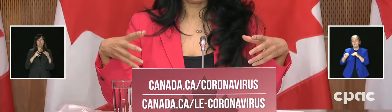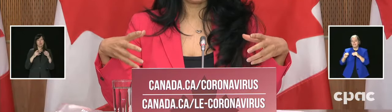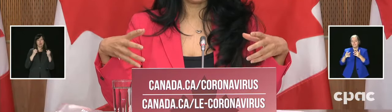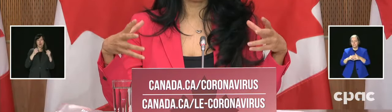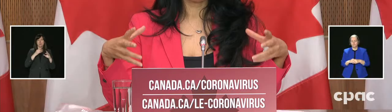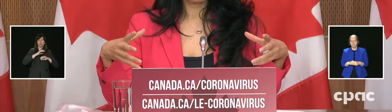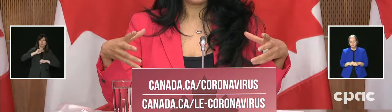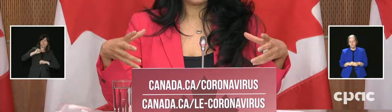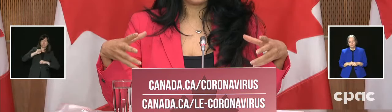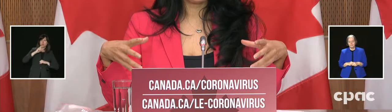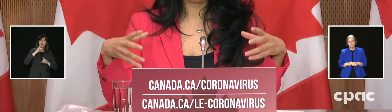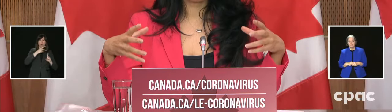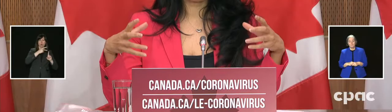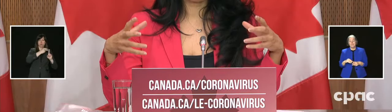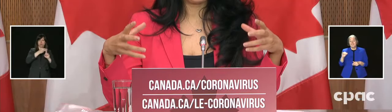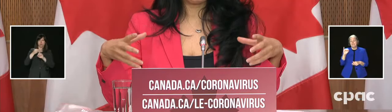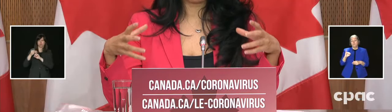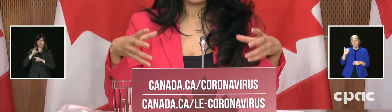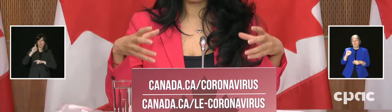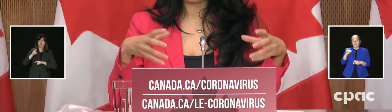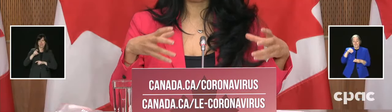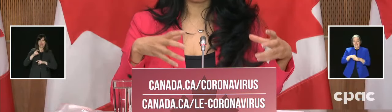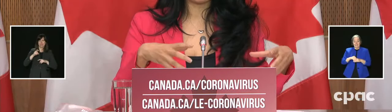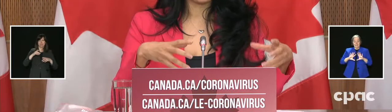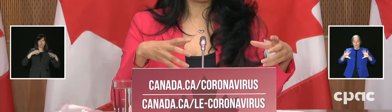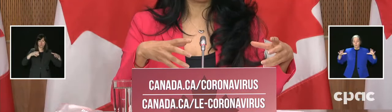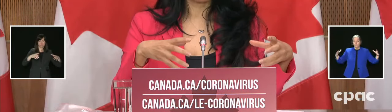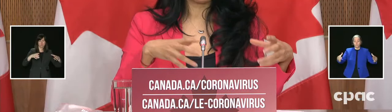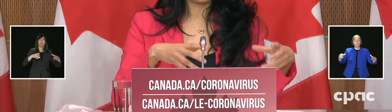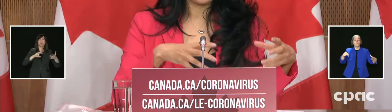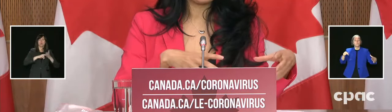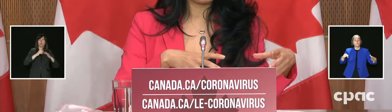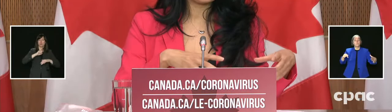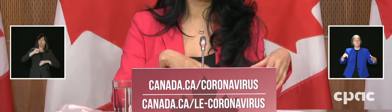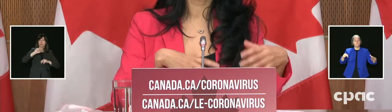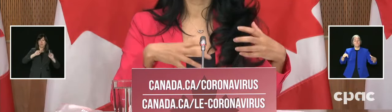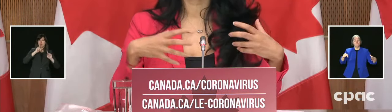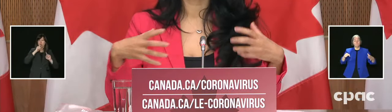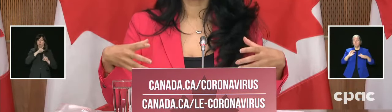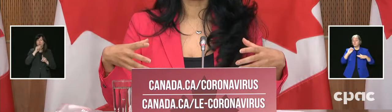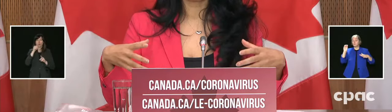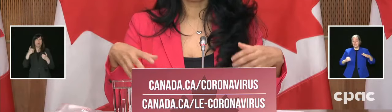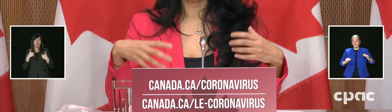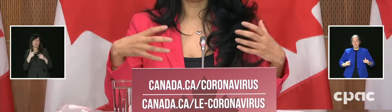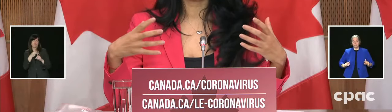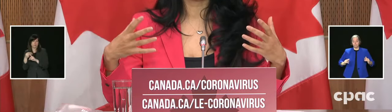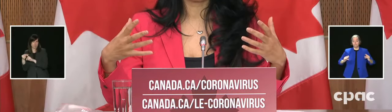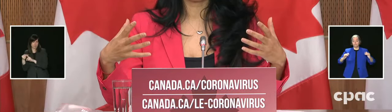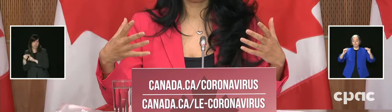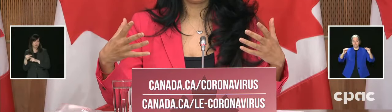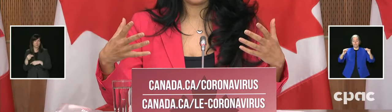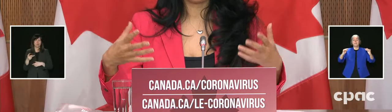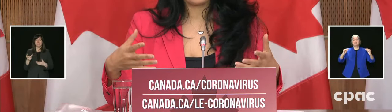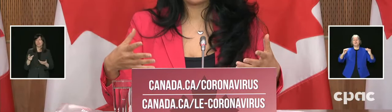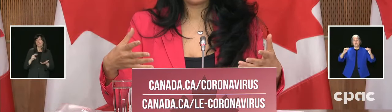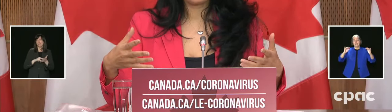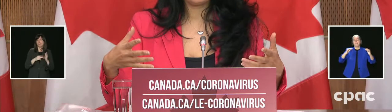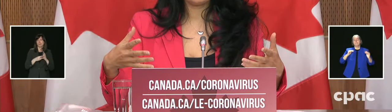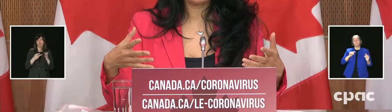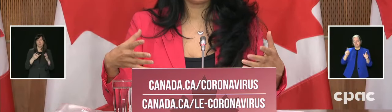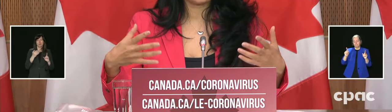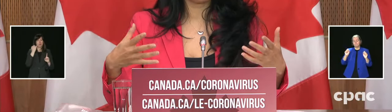need in a group to even protect the people that do not have that protection. And you can get that immunity whether it's from having had